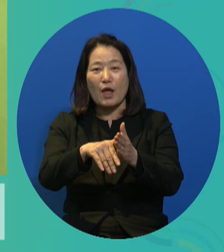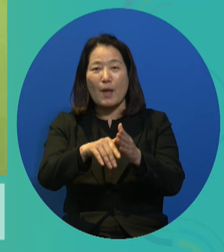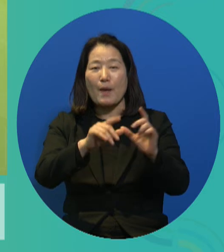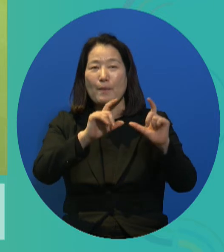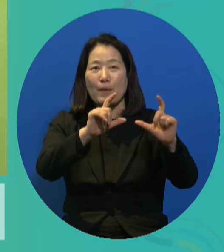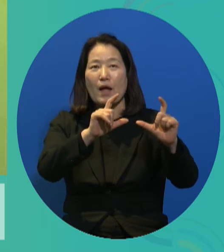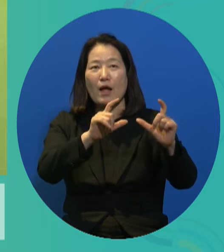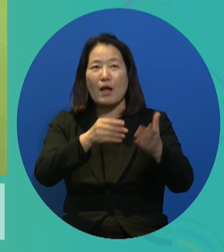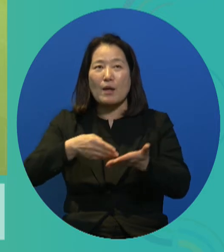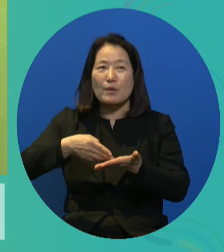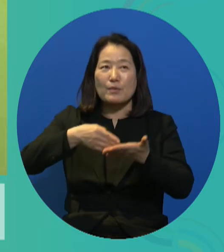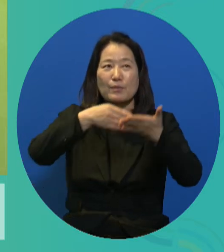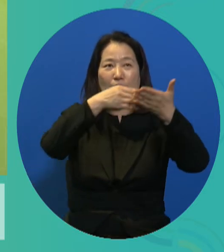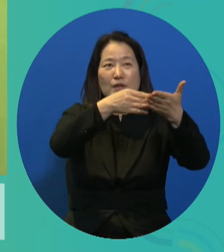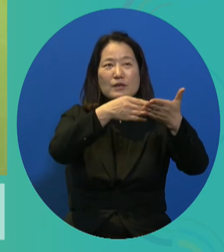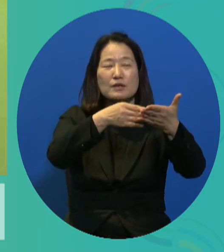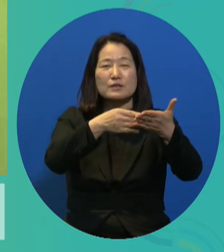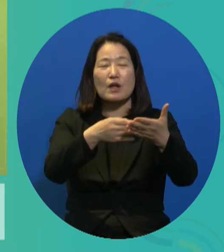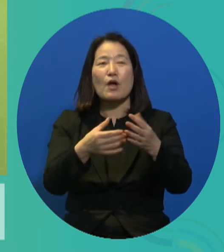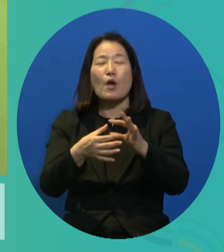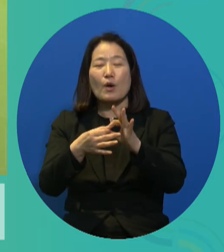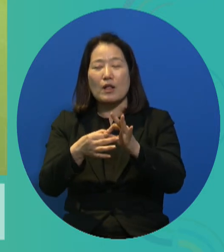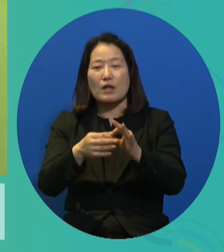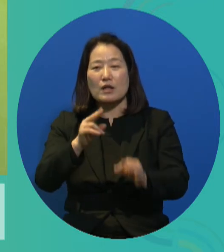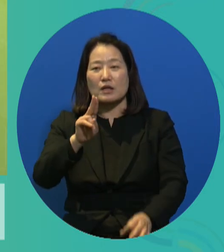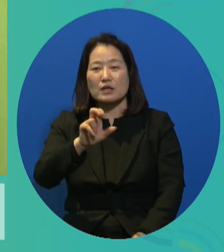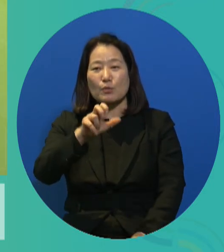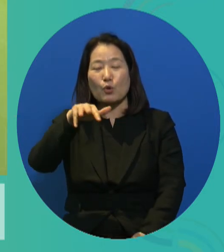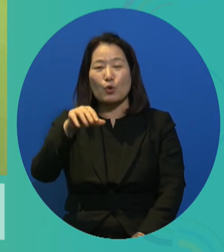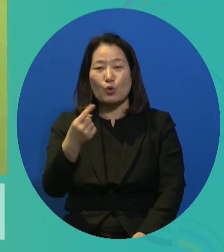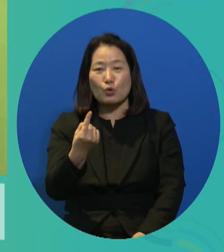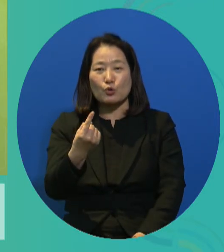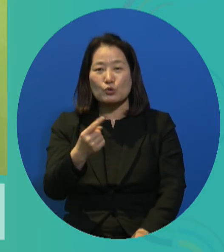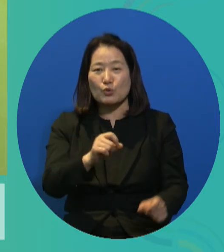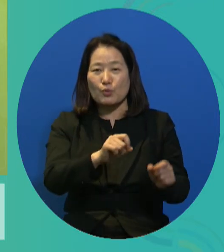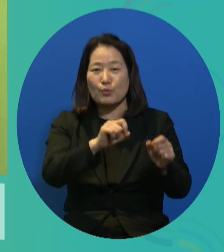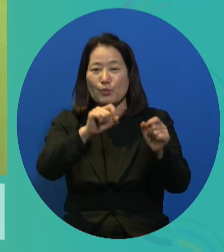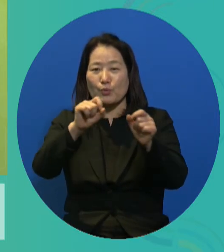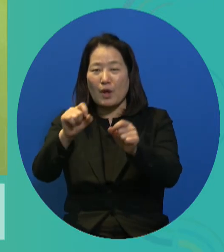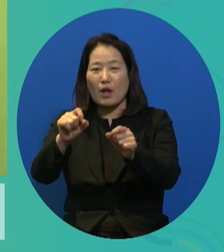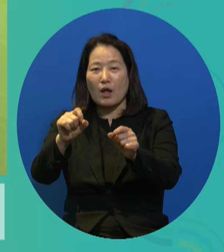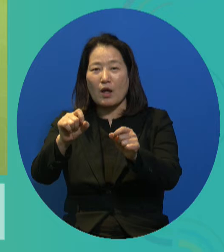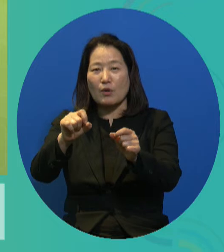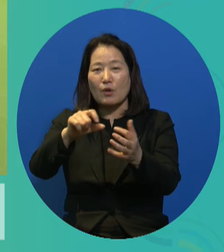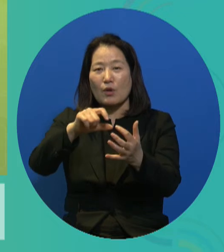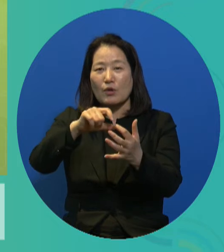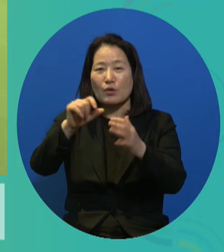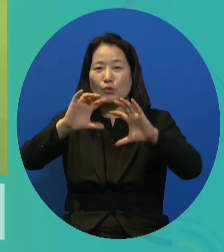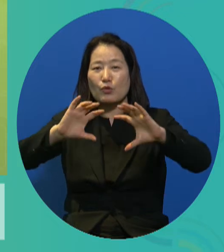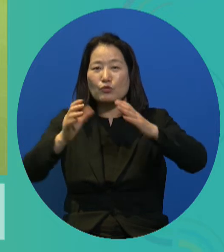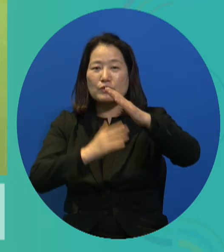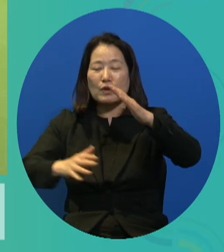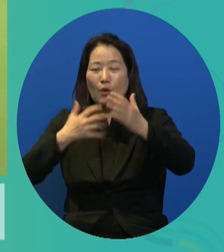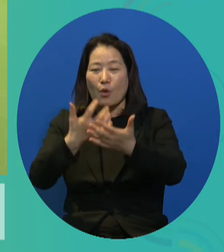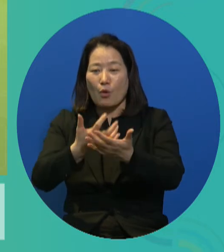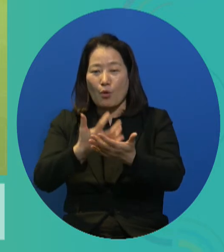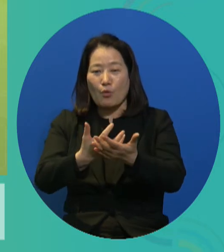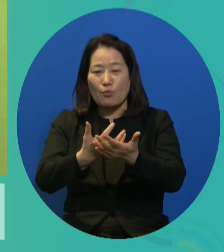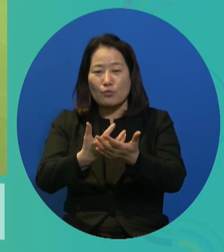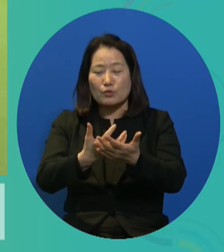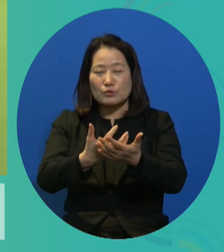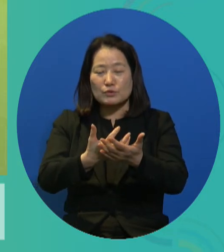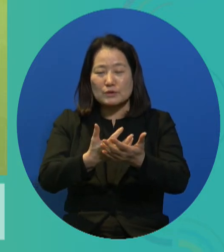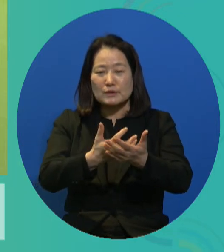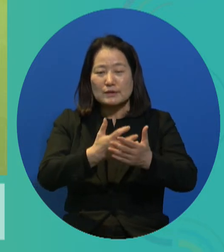other presenters, the ratification was done in 2008. It went into effect in 2009, but the ratification